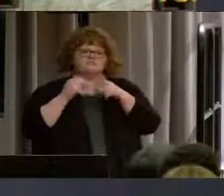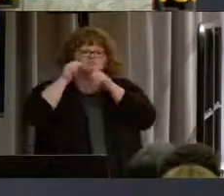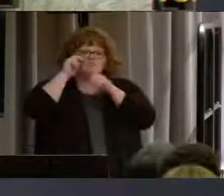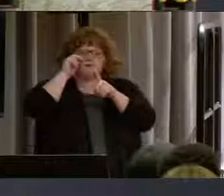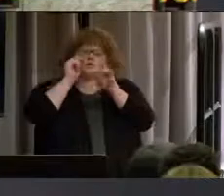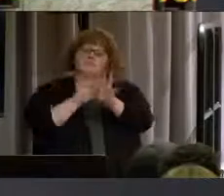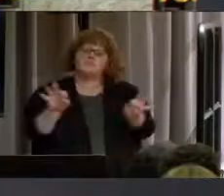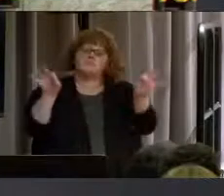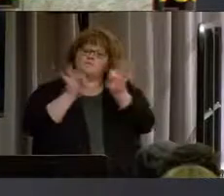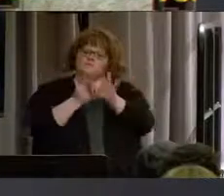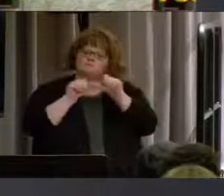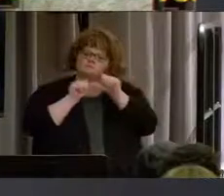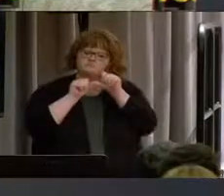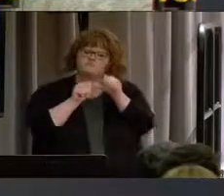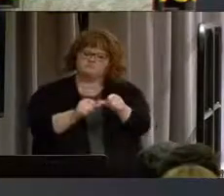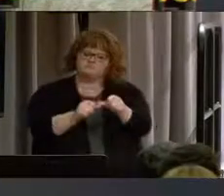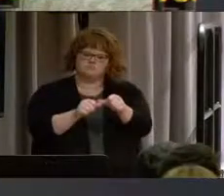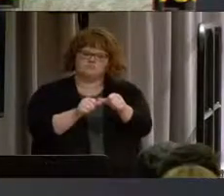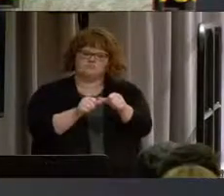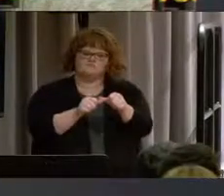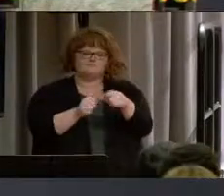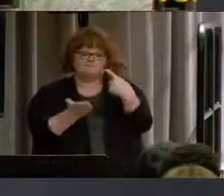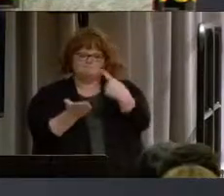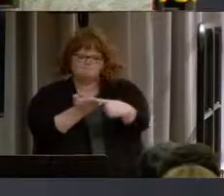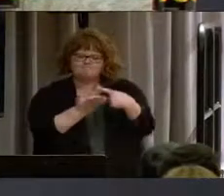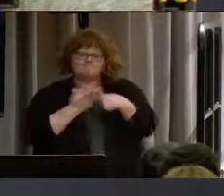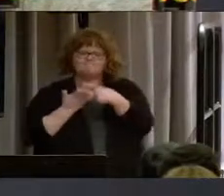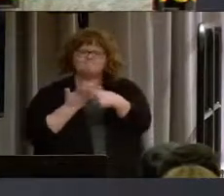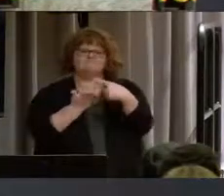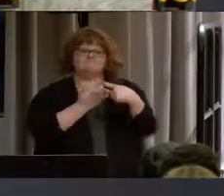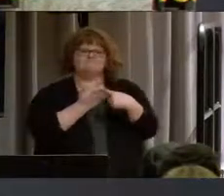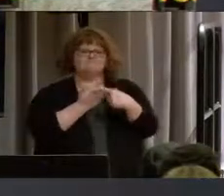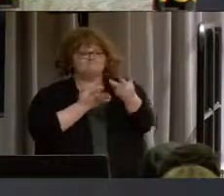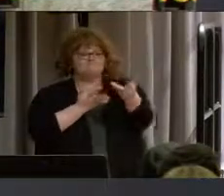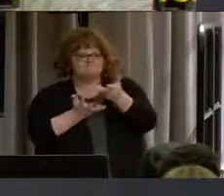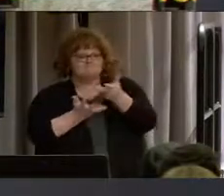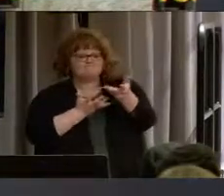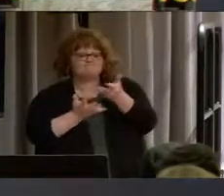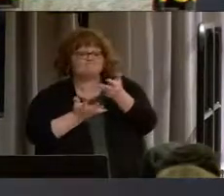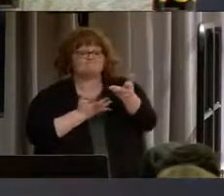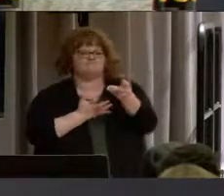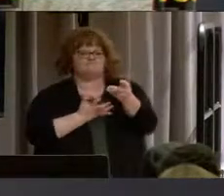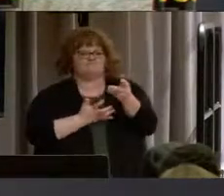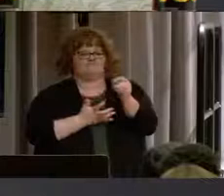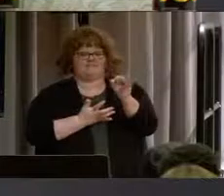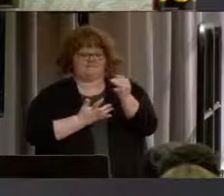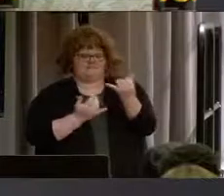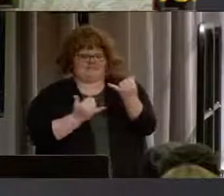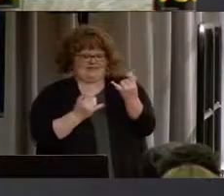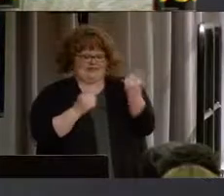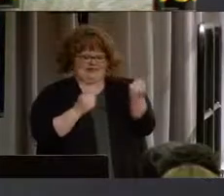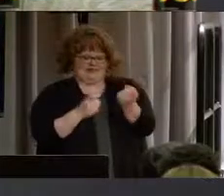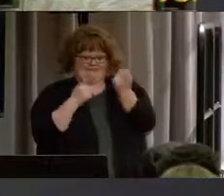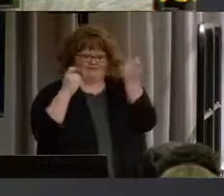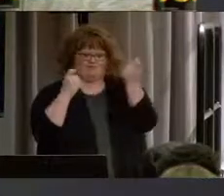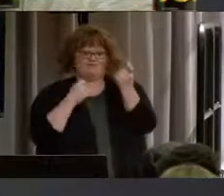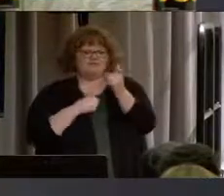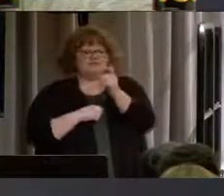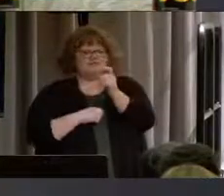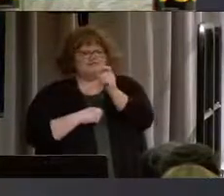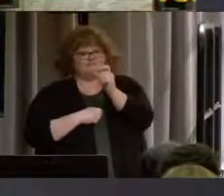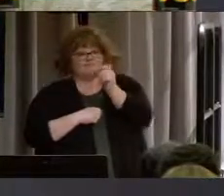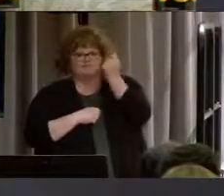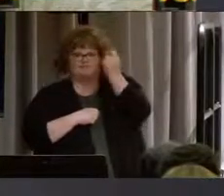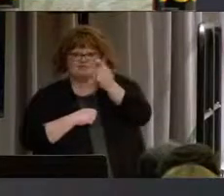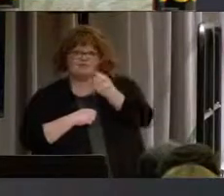talking about what it means to hit a commemoration. We really don't call it an